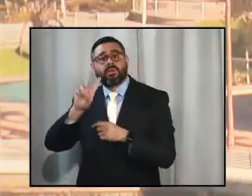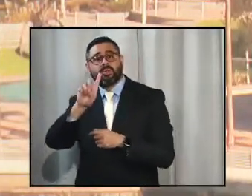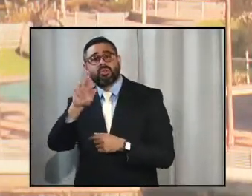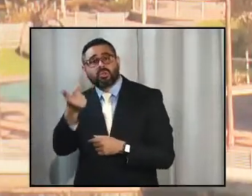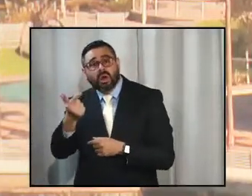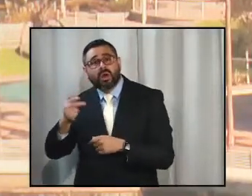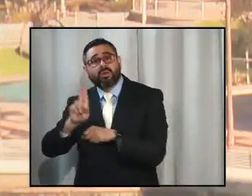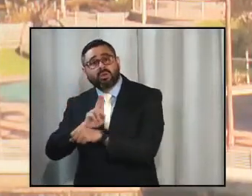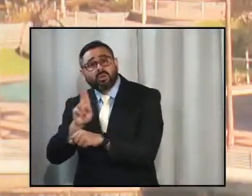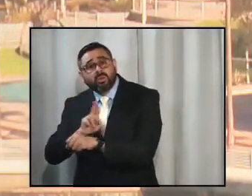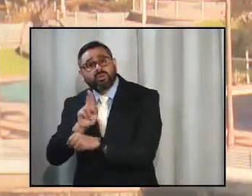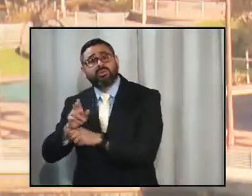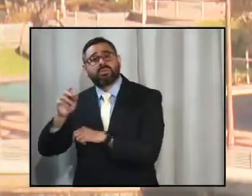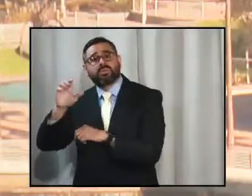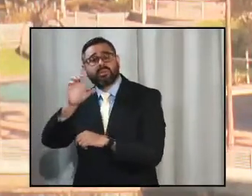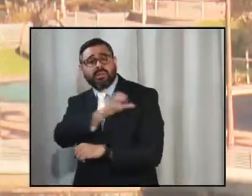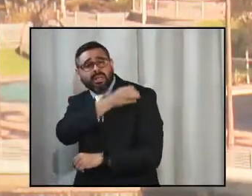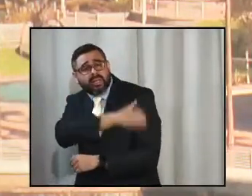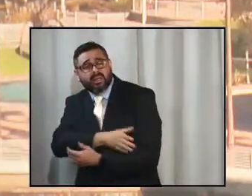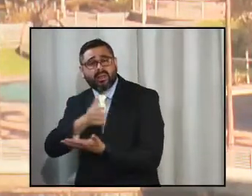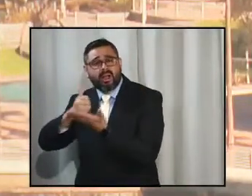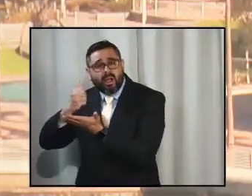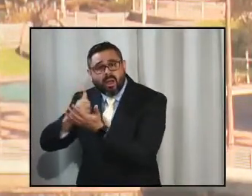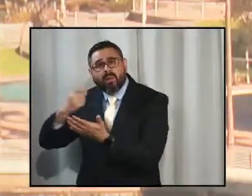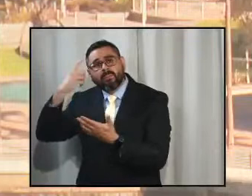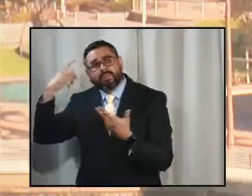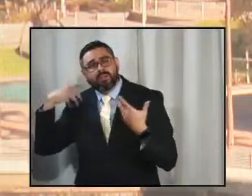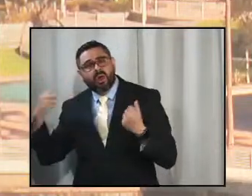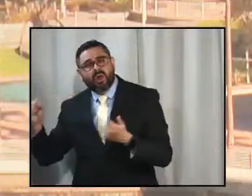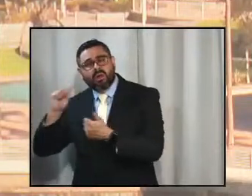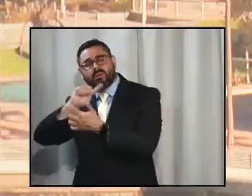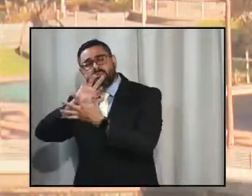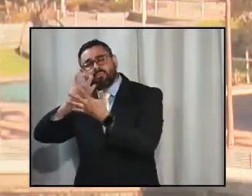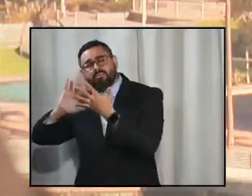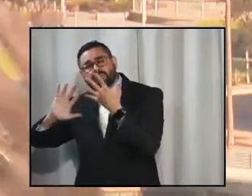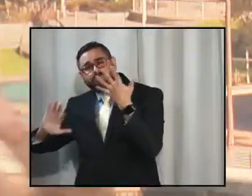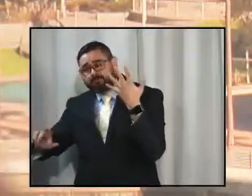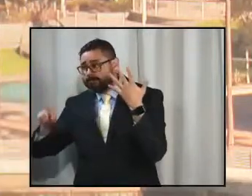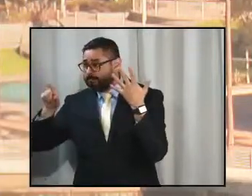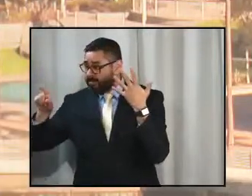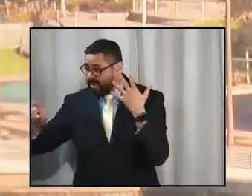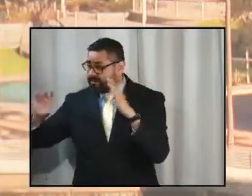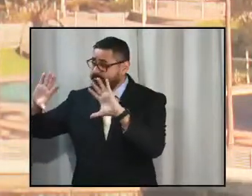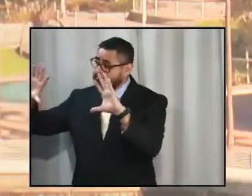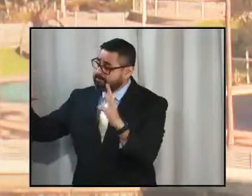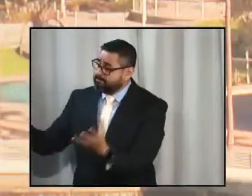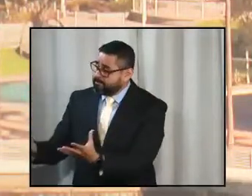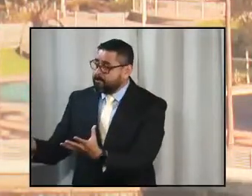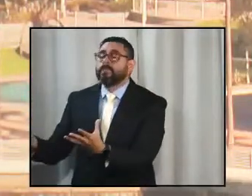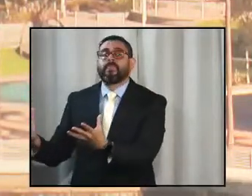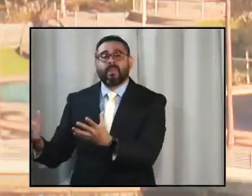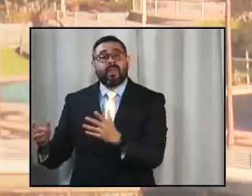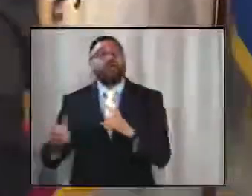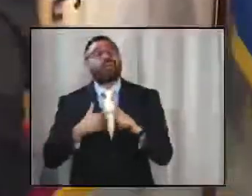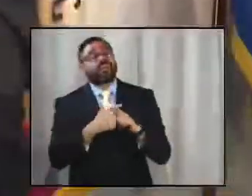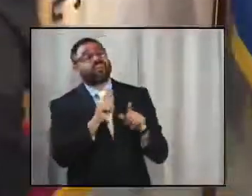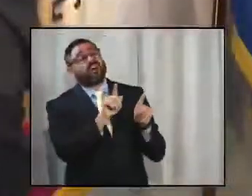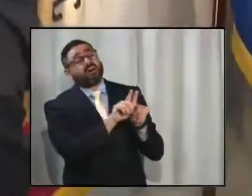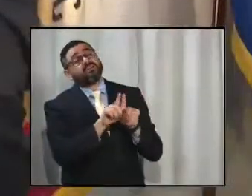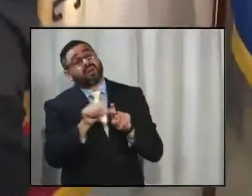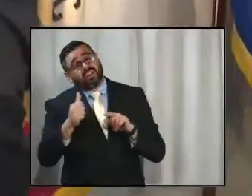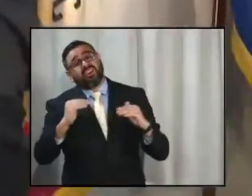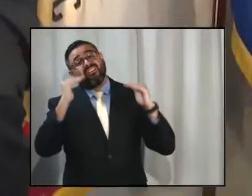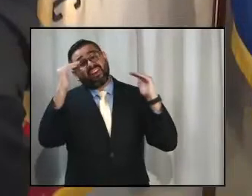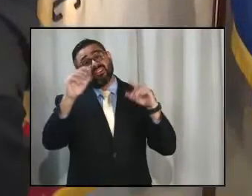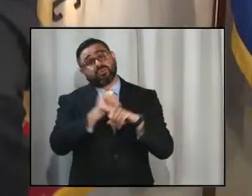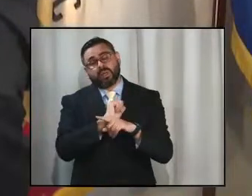provide mental health care, a variety of training that is specific to their area, along with all of the other advanced officer training they receive. No, that's great. Lots